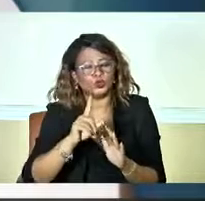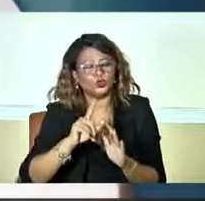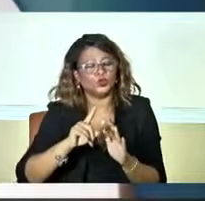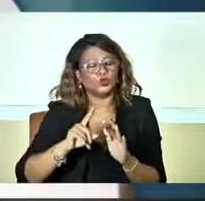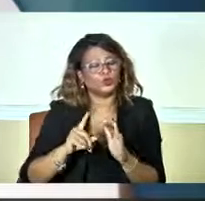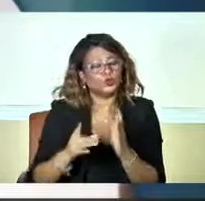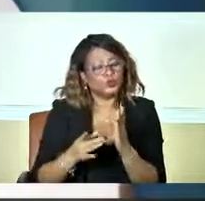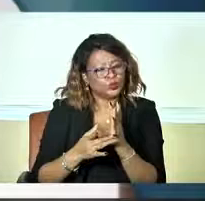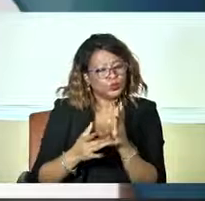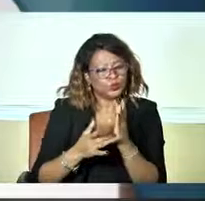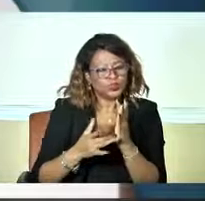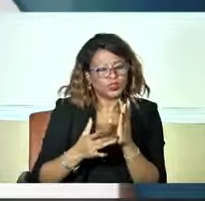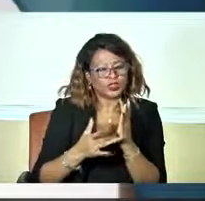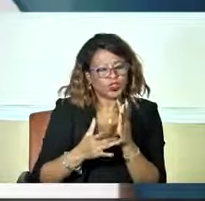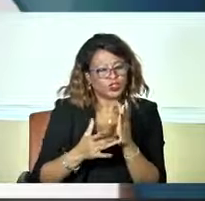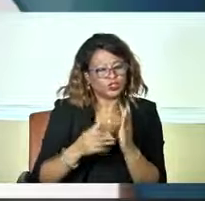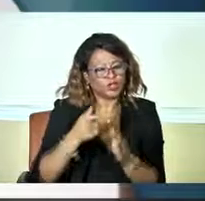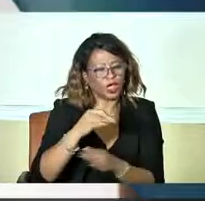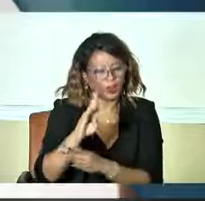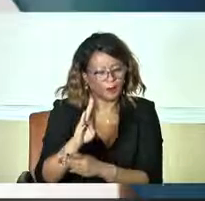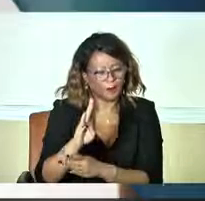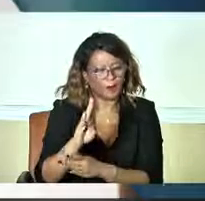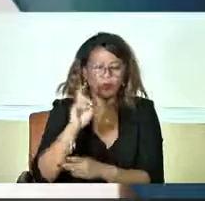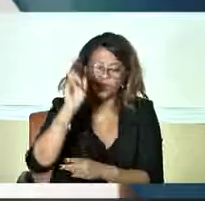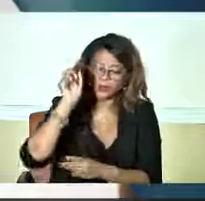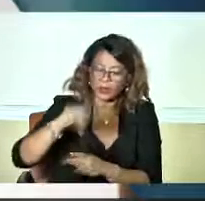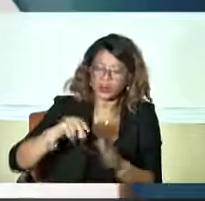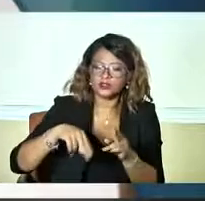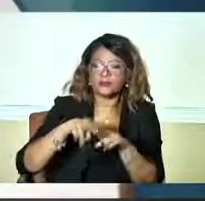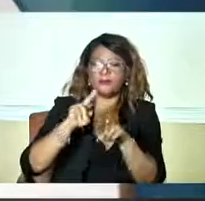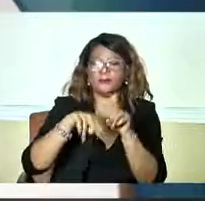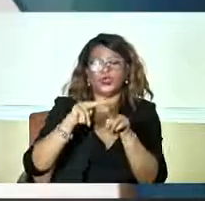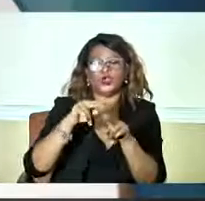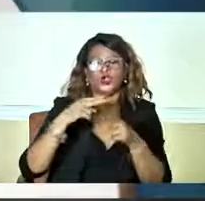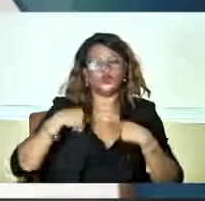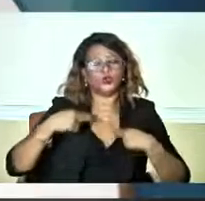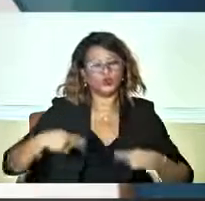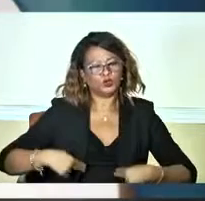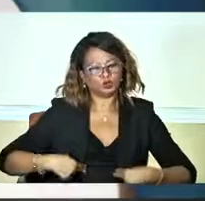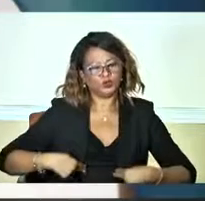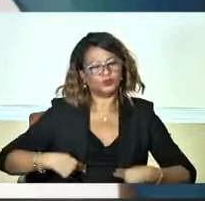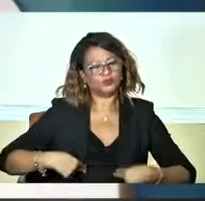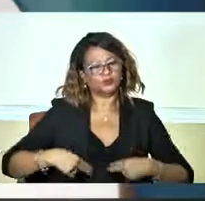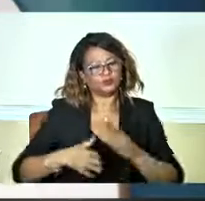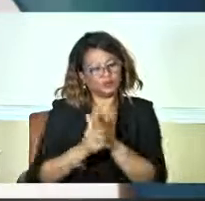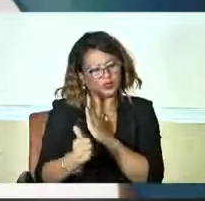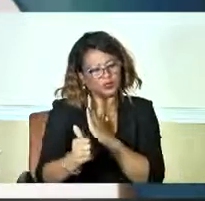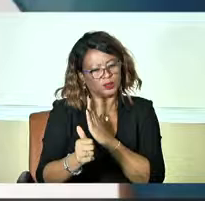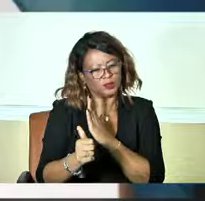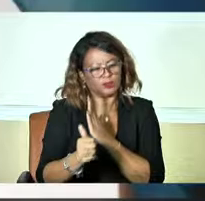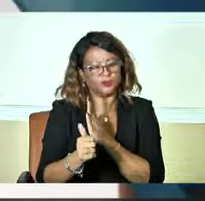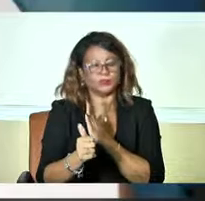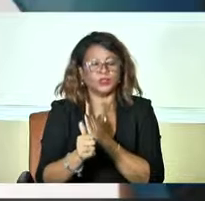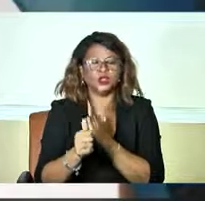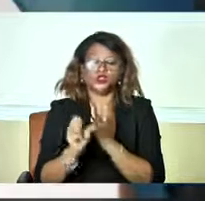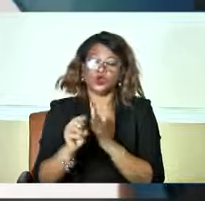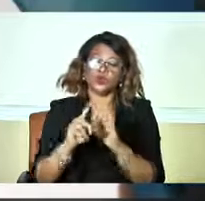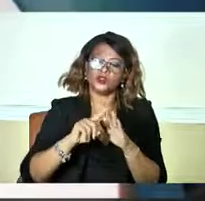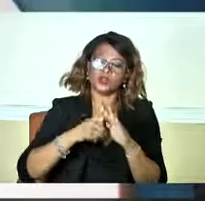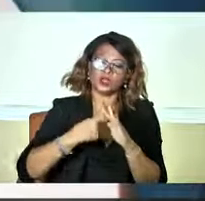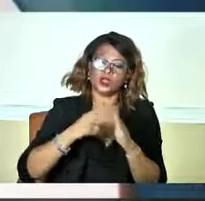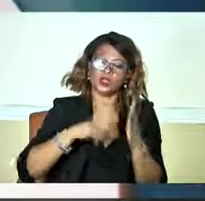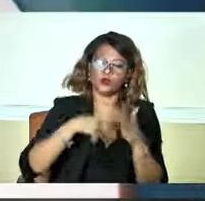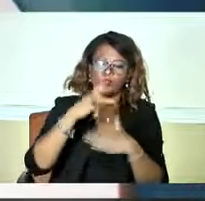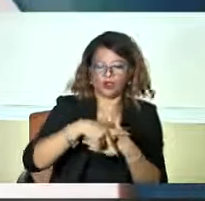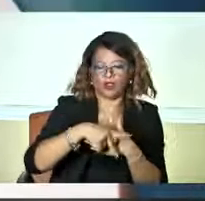hub, then we must build human capacity to do so. So we started a